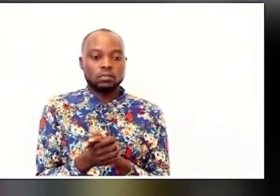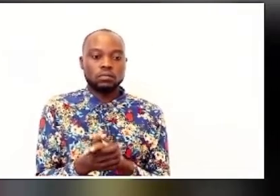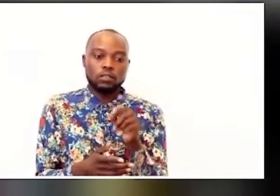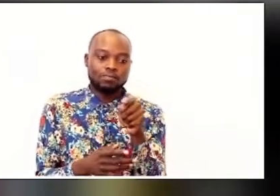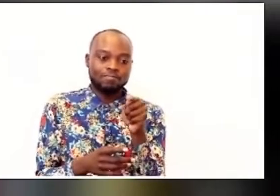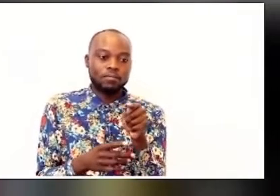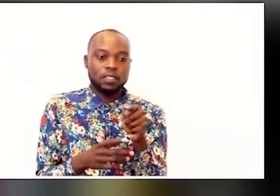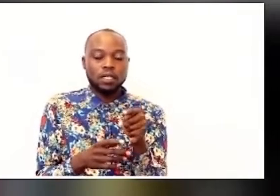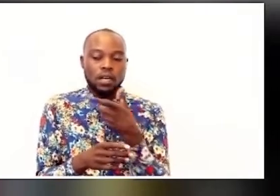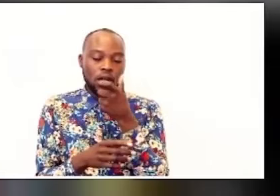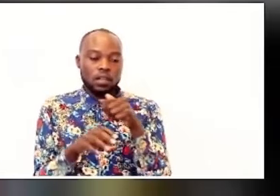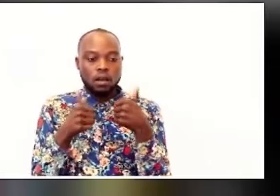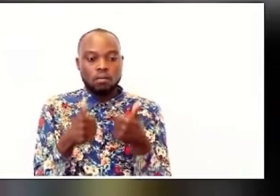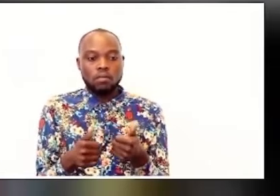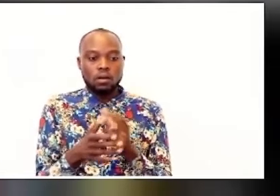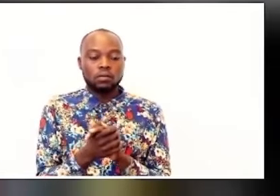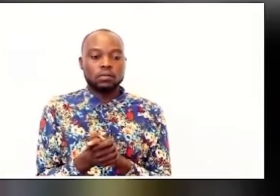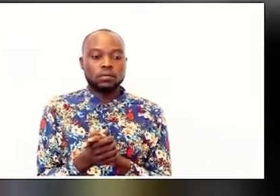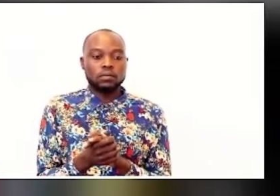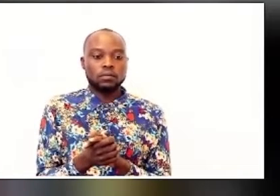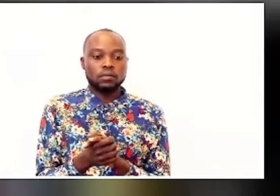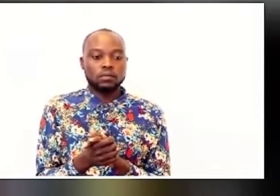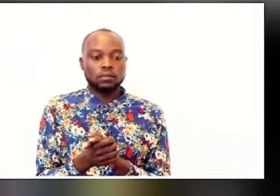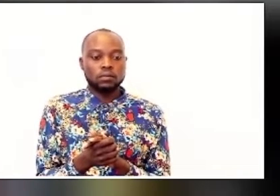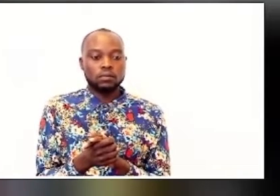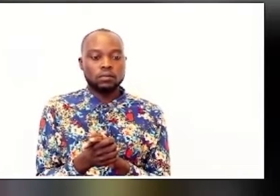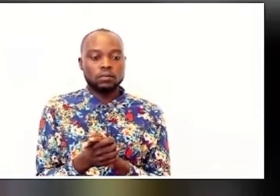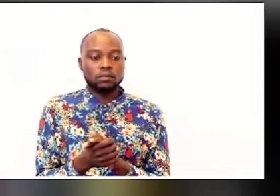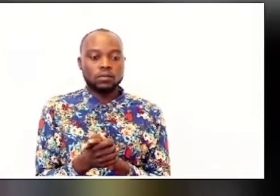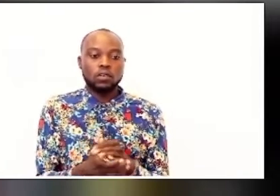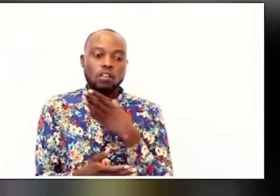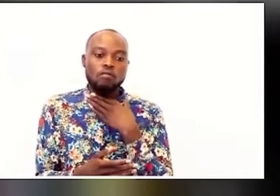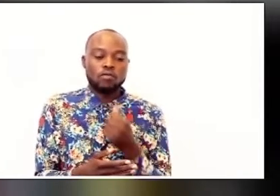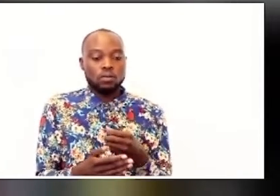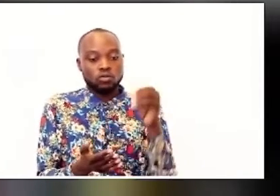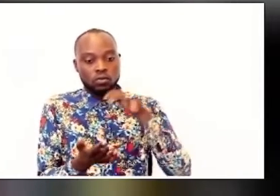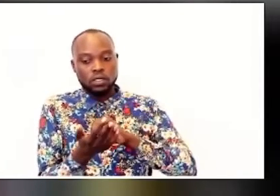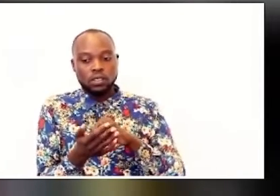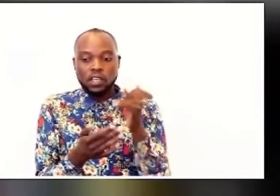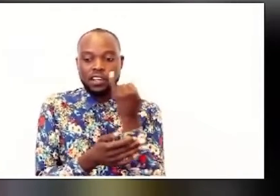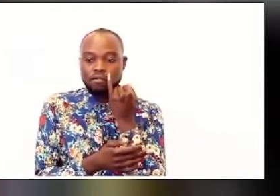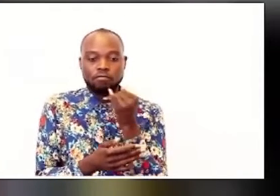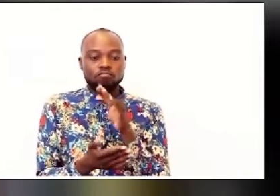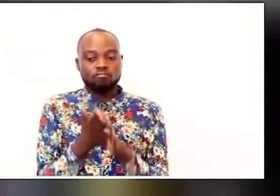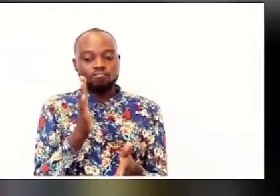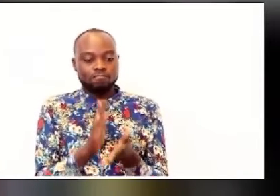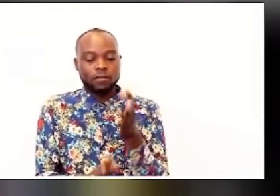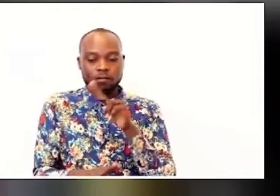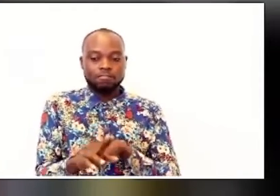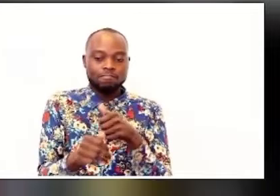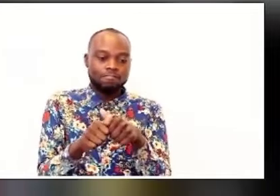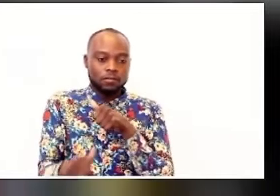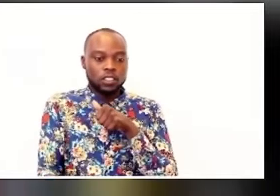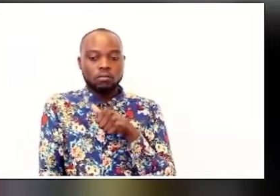line, if you're not a rule maker, you become a rule checker. And I want to just add, if you don't have a long-term strategic vision of your